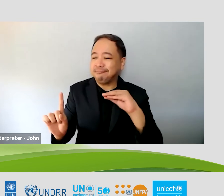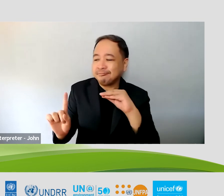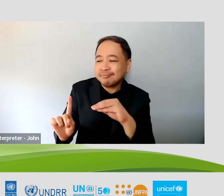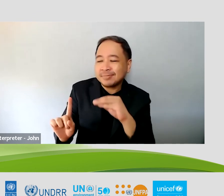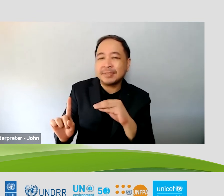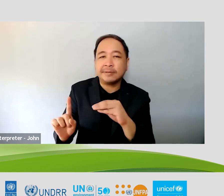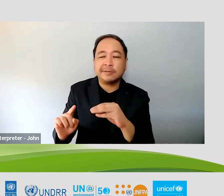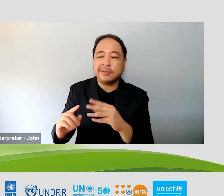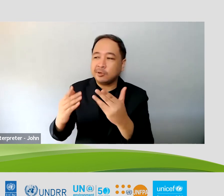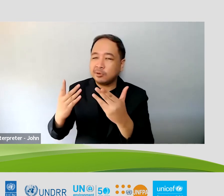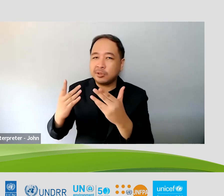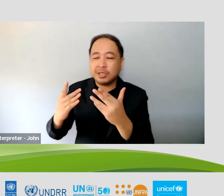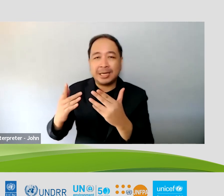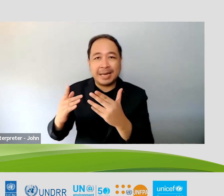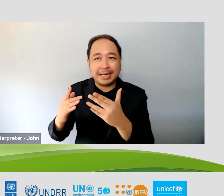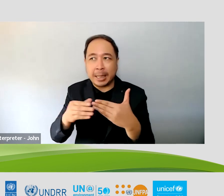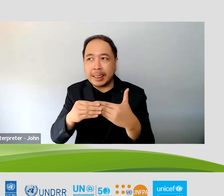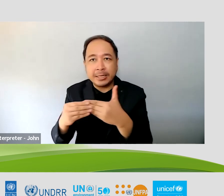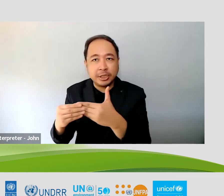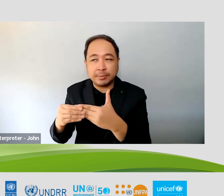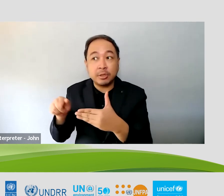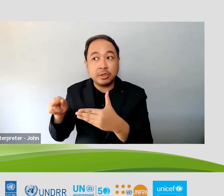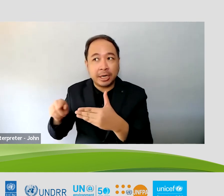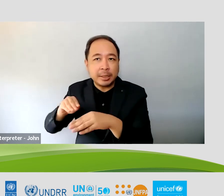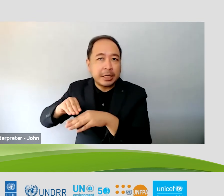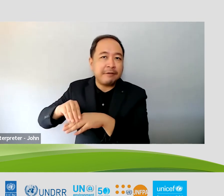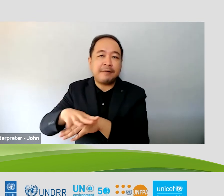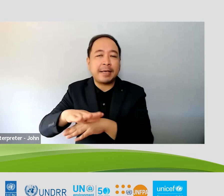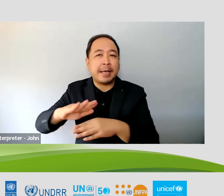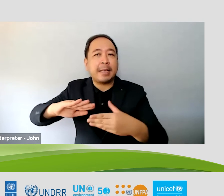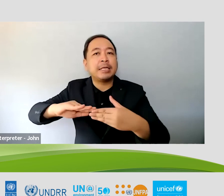then the community will be developed, especially